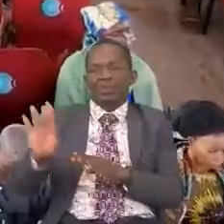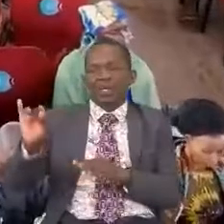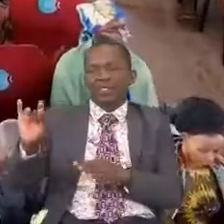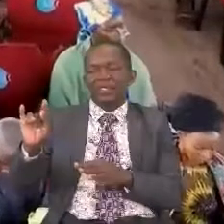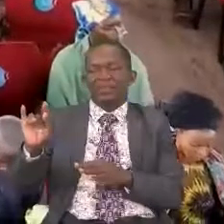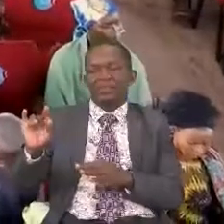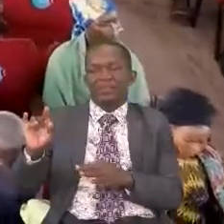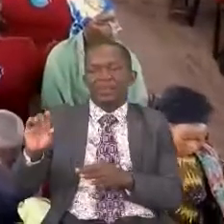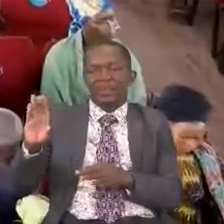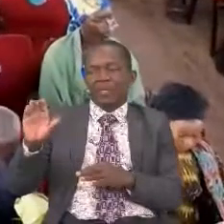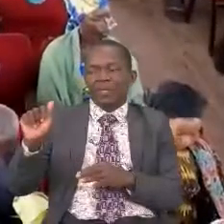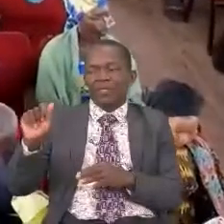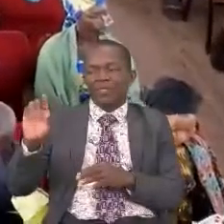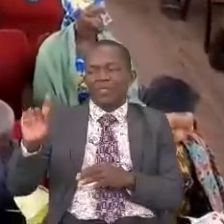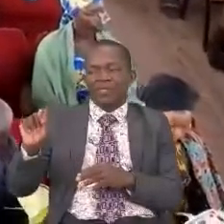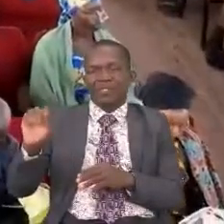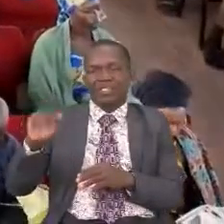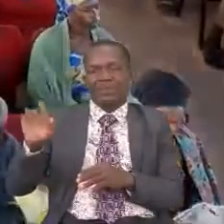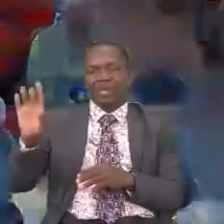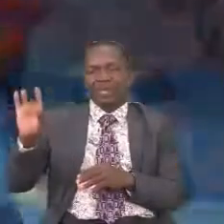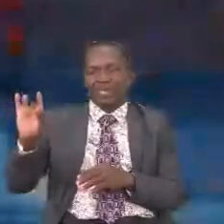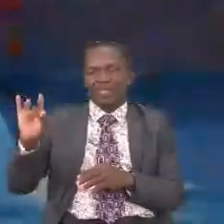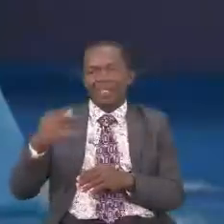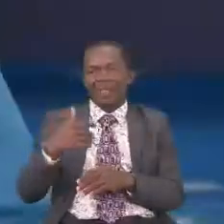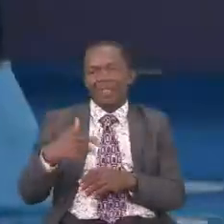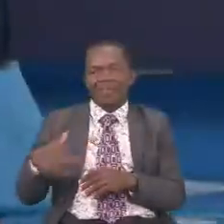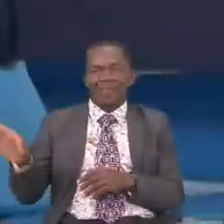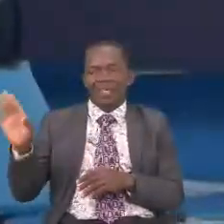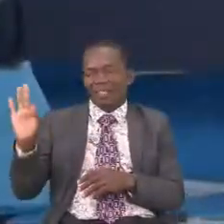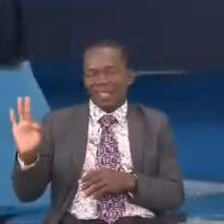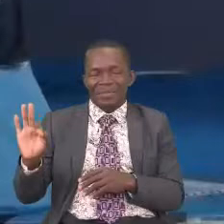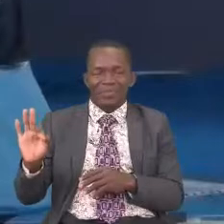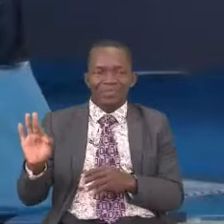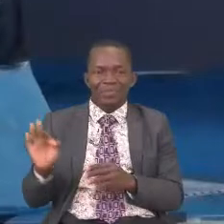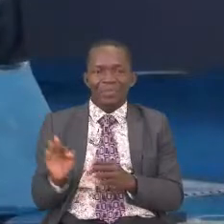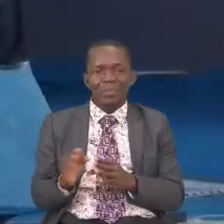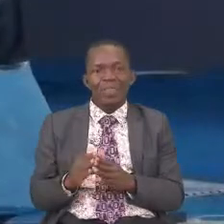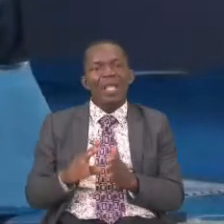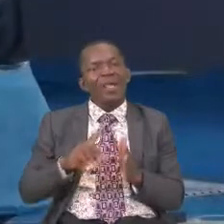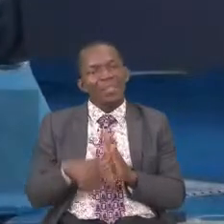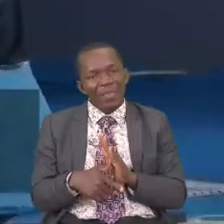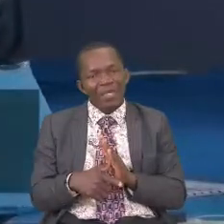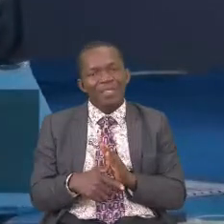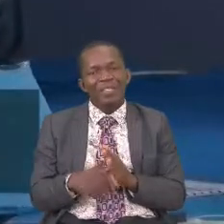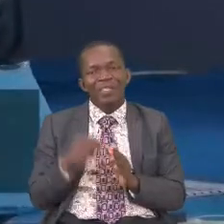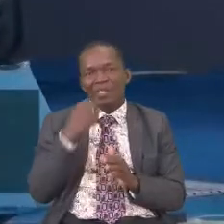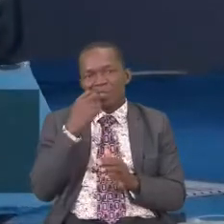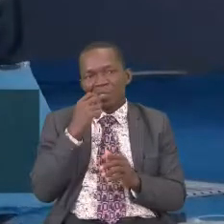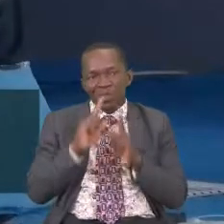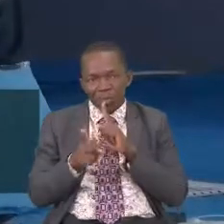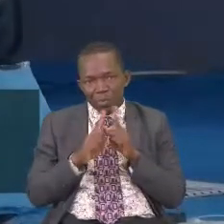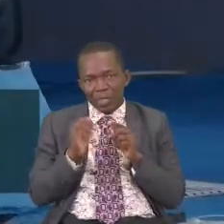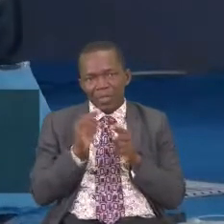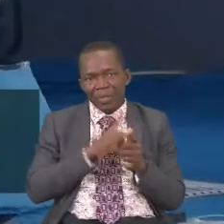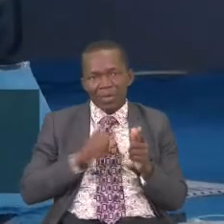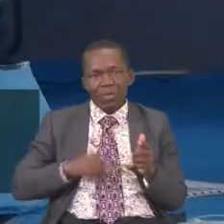Acts of the Apostles chapter 18. And we're reading from verse 9. It says, "Then spake the Lord